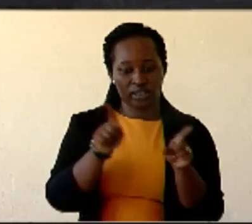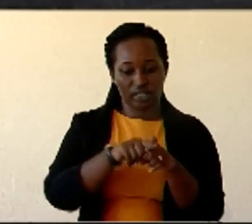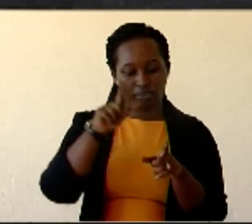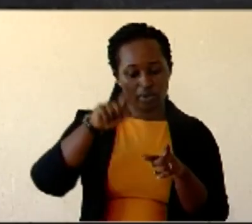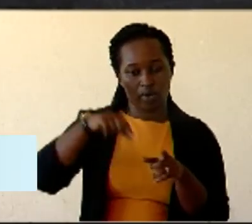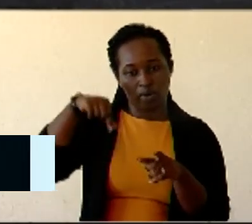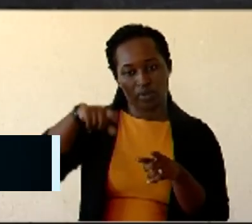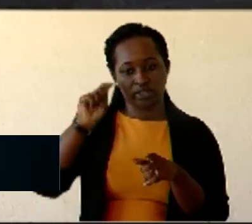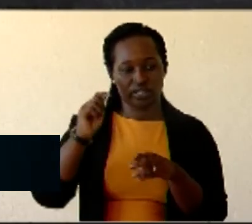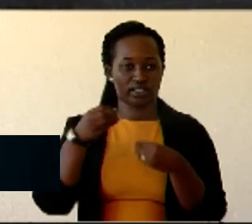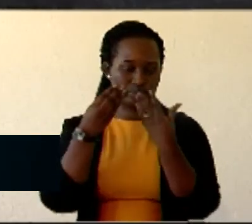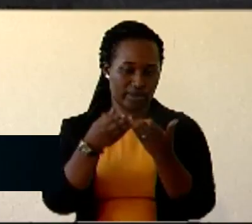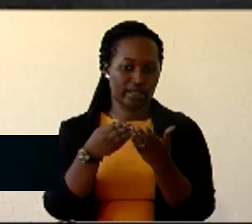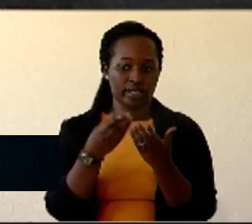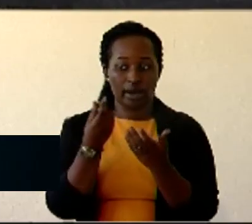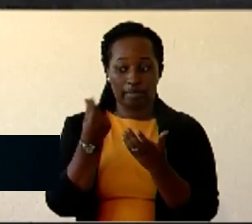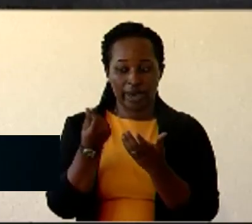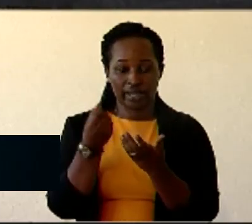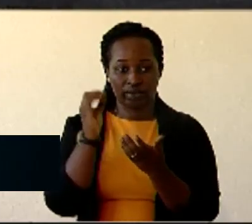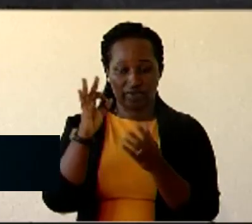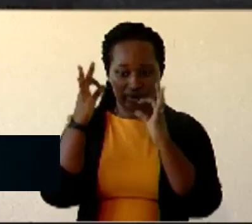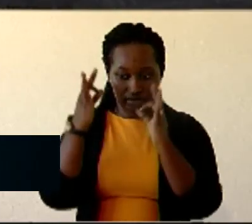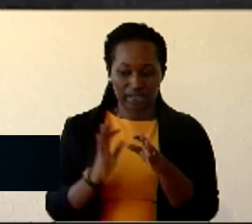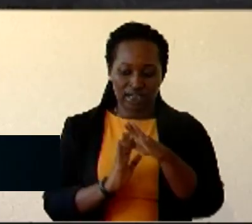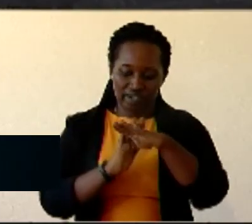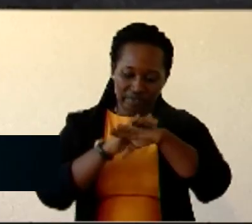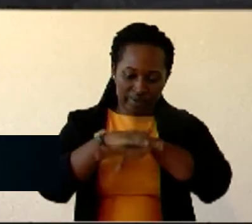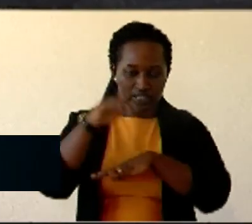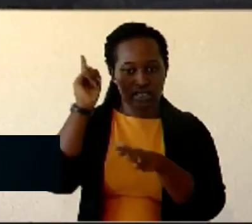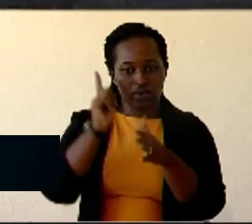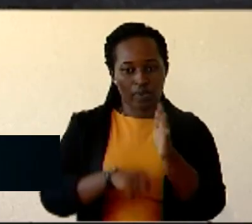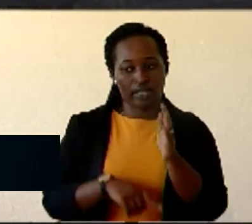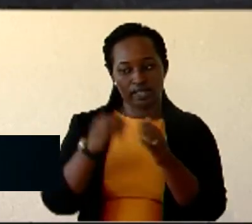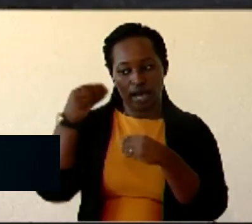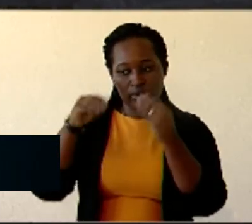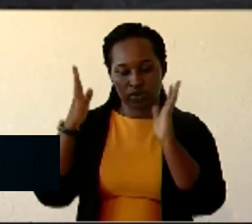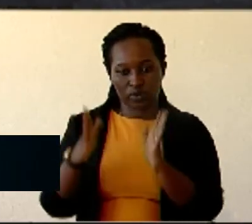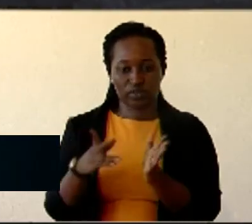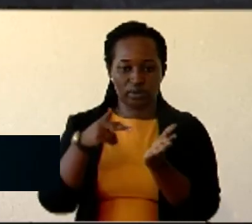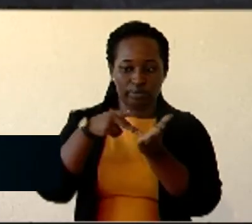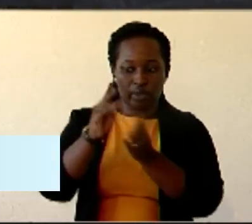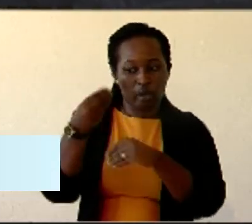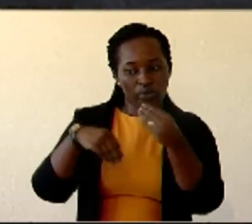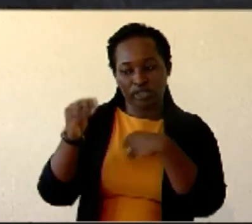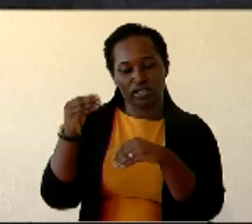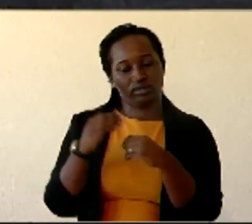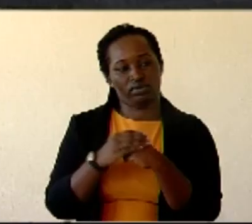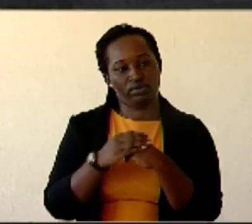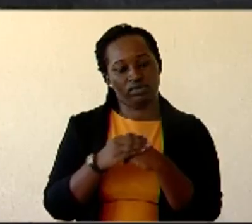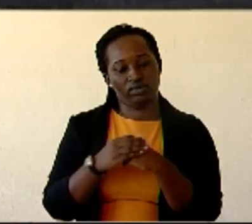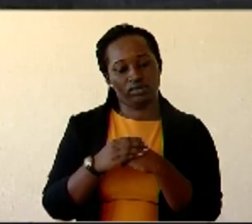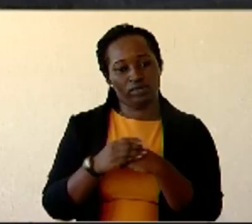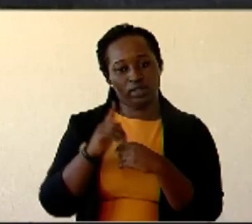quantity supplied. So the price of the commodity influences what producers take on the market. So it